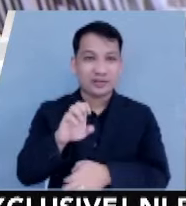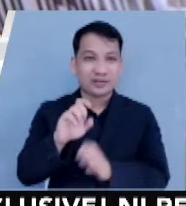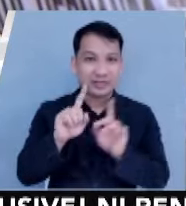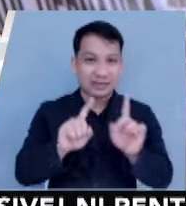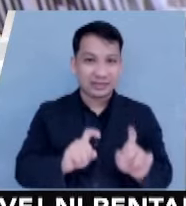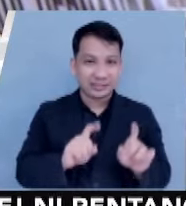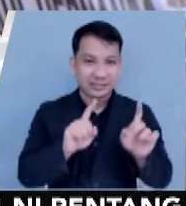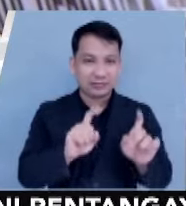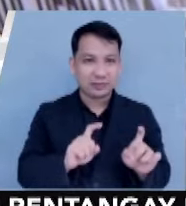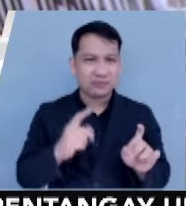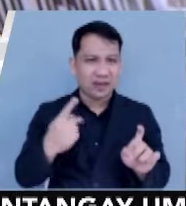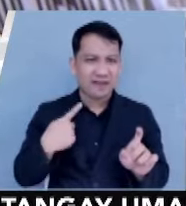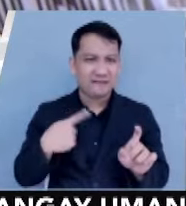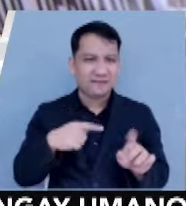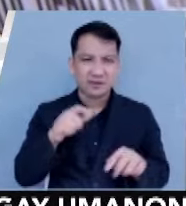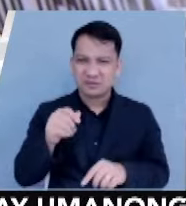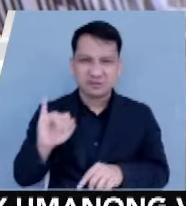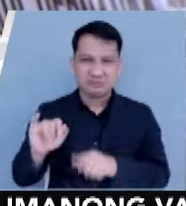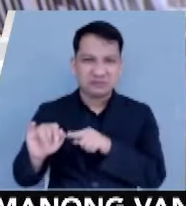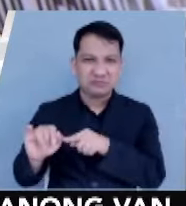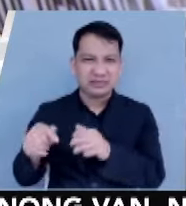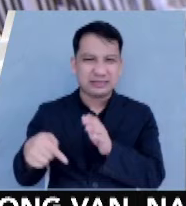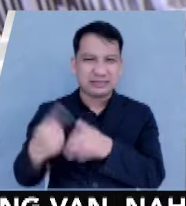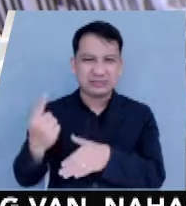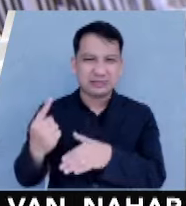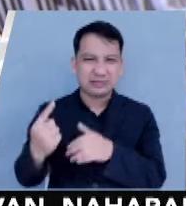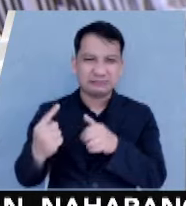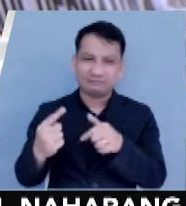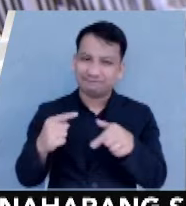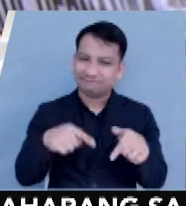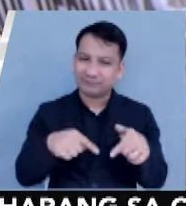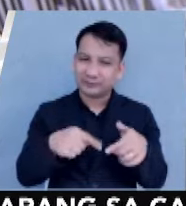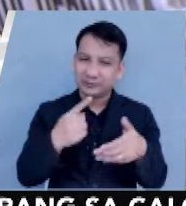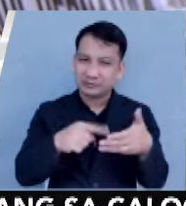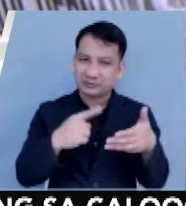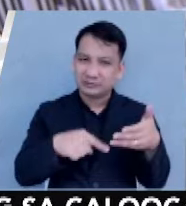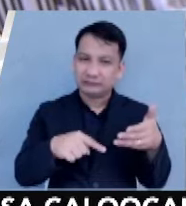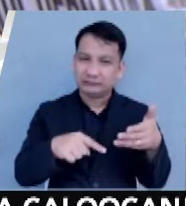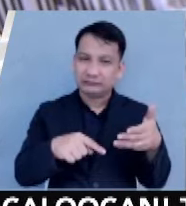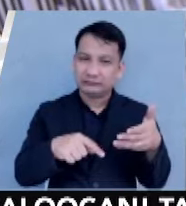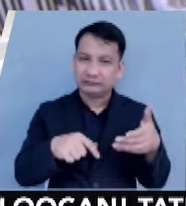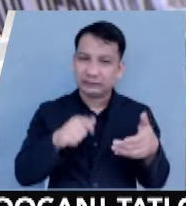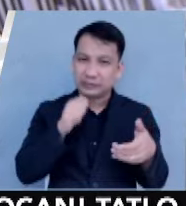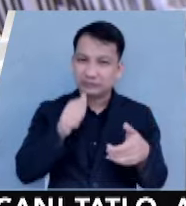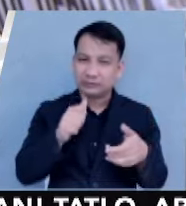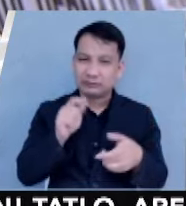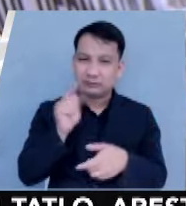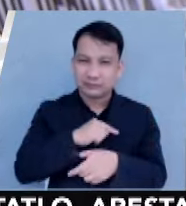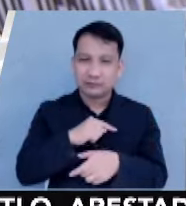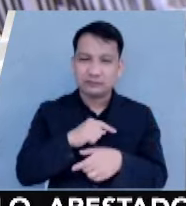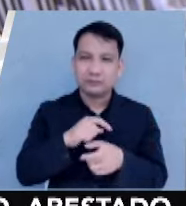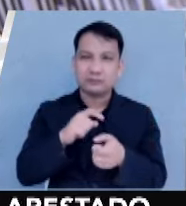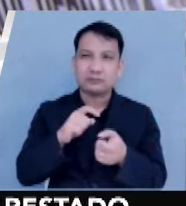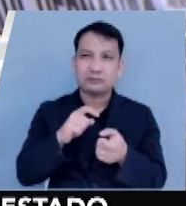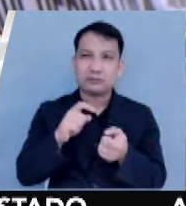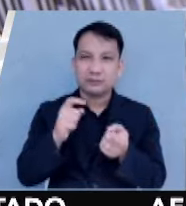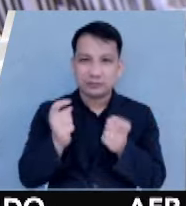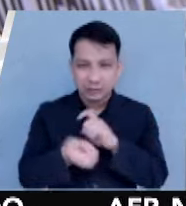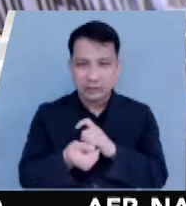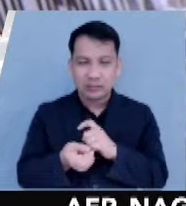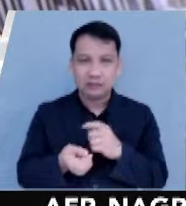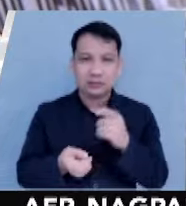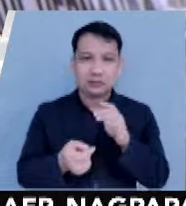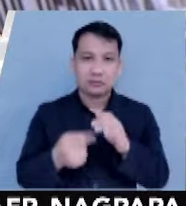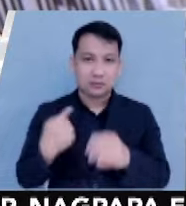insinuations that the AI will do the correction of the booklets, but that is totally false. In fact, now I am the bar chair for